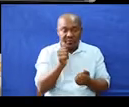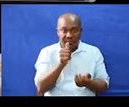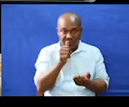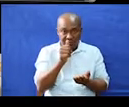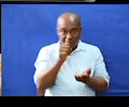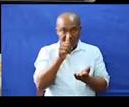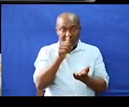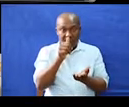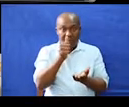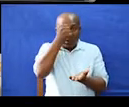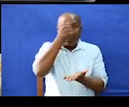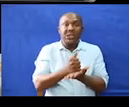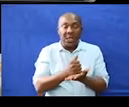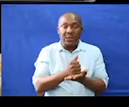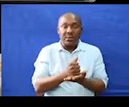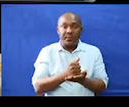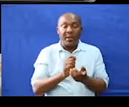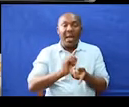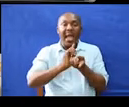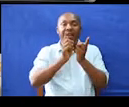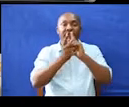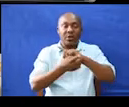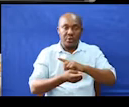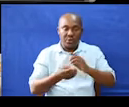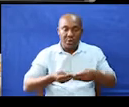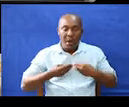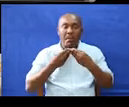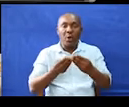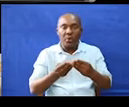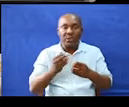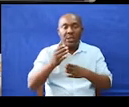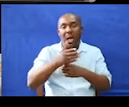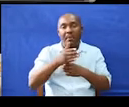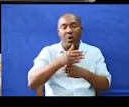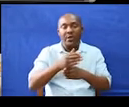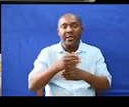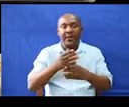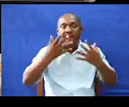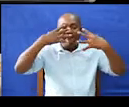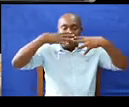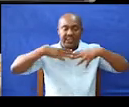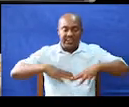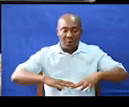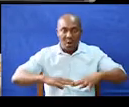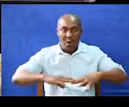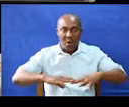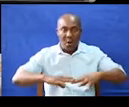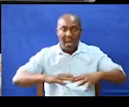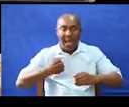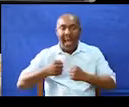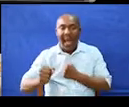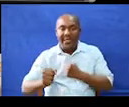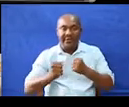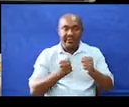is brought about the physical activities which will make the organism to change the